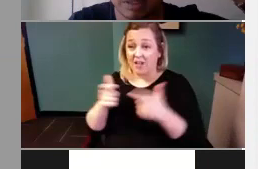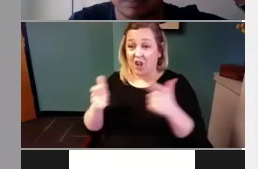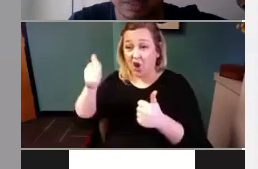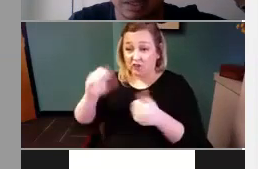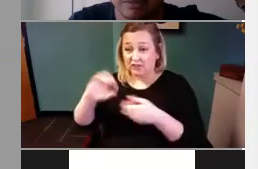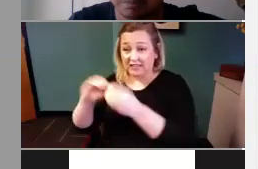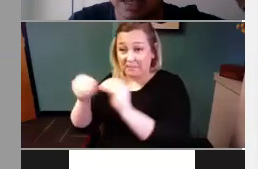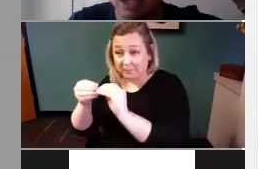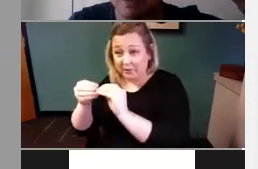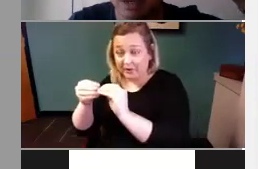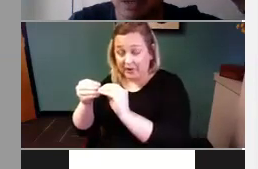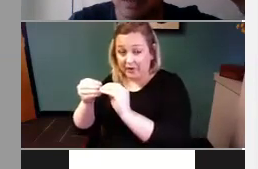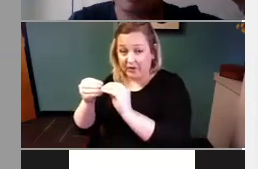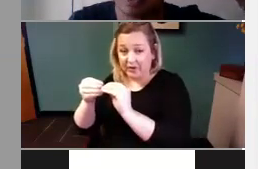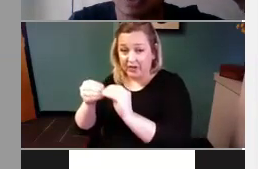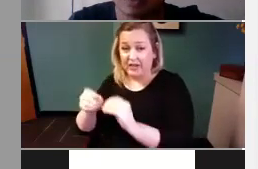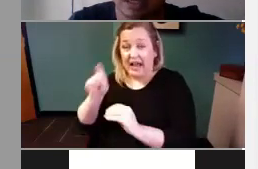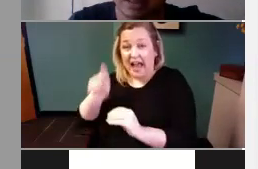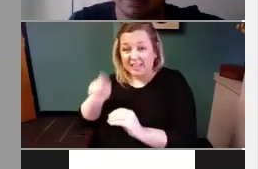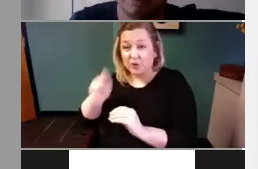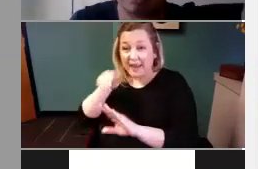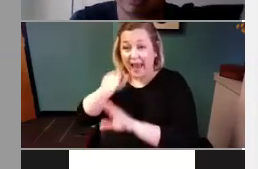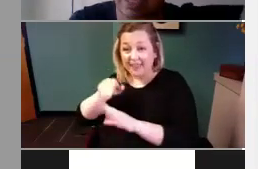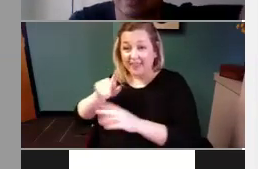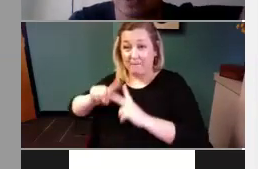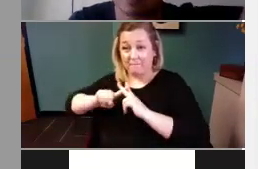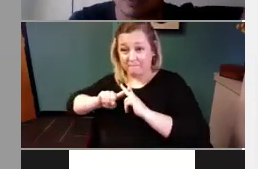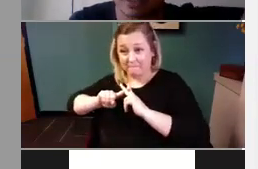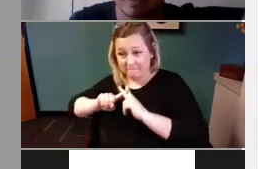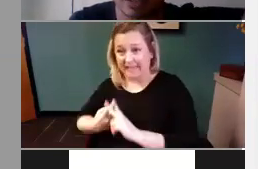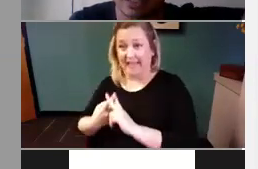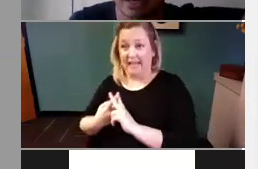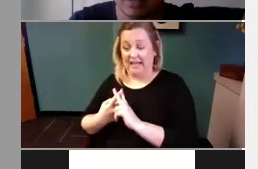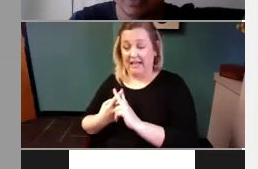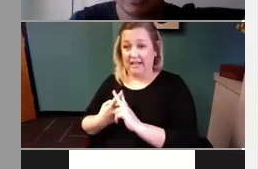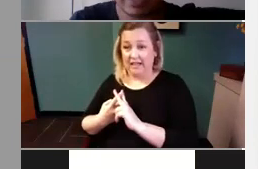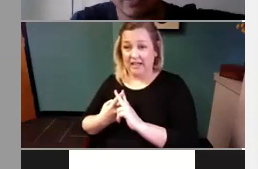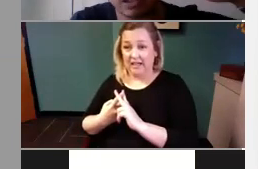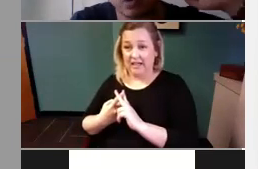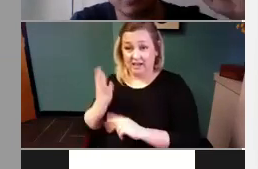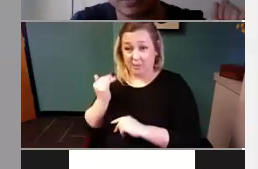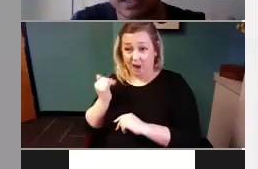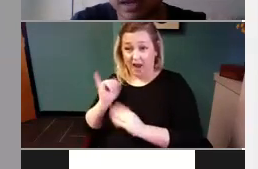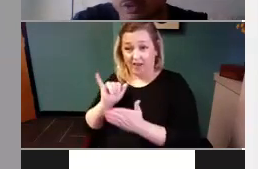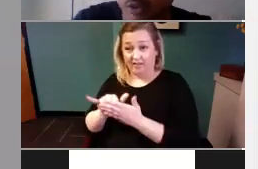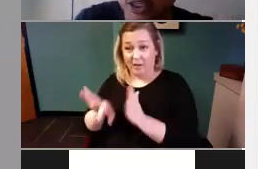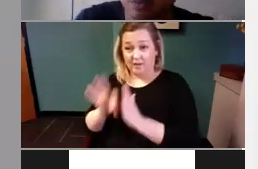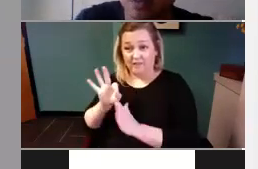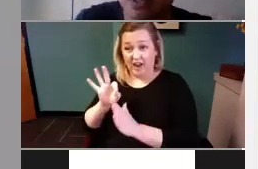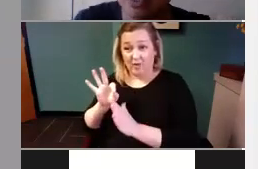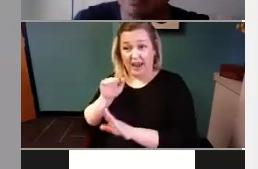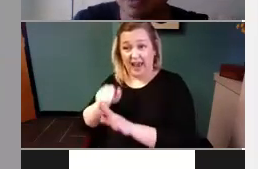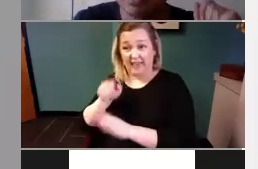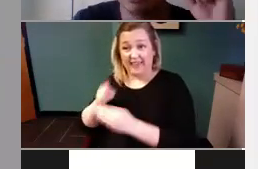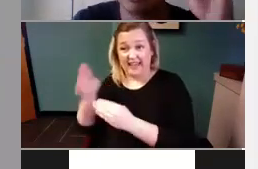very beginning of it, because that was found at the very end, and the node with the smallest